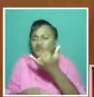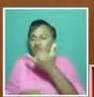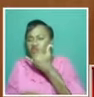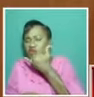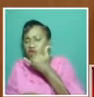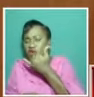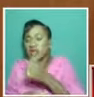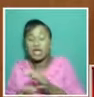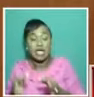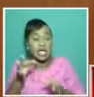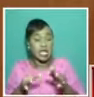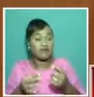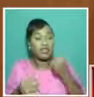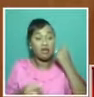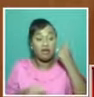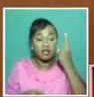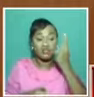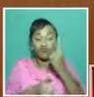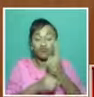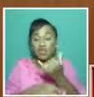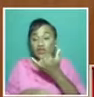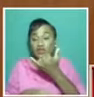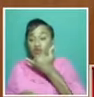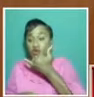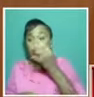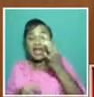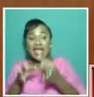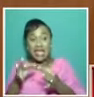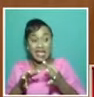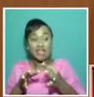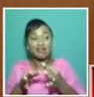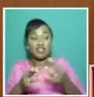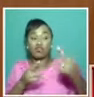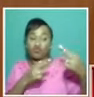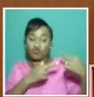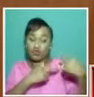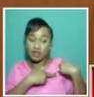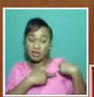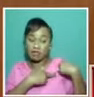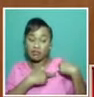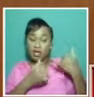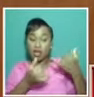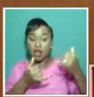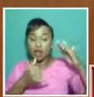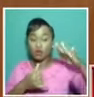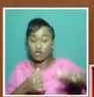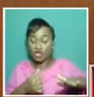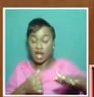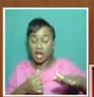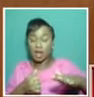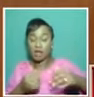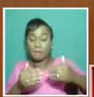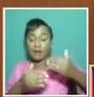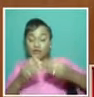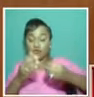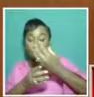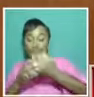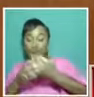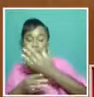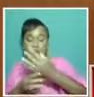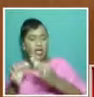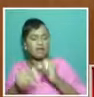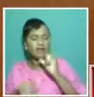right or wrong, whether they are culpable being a child and now moving into this state. And if they do not understand right or wrong, what